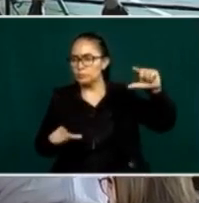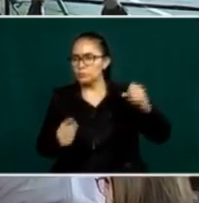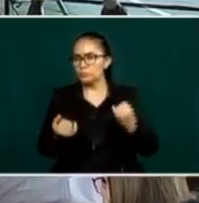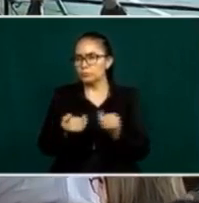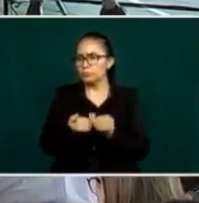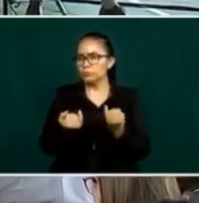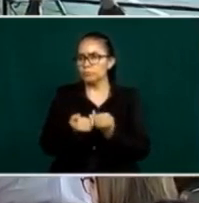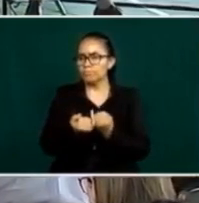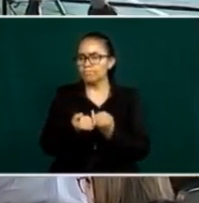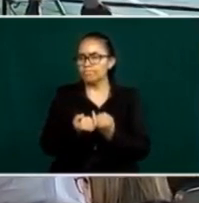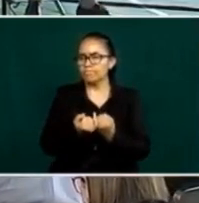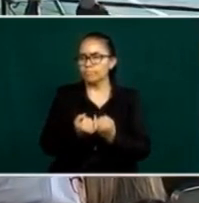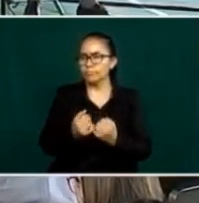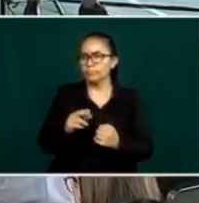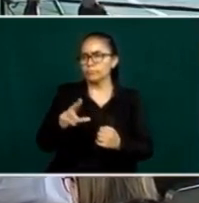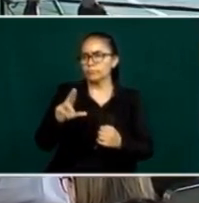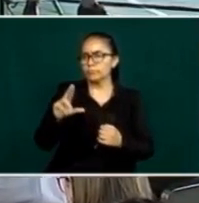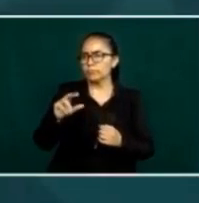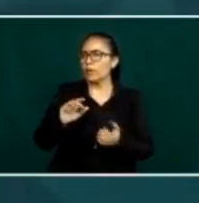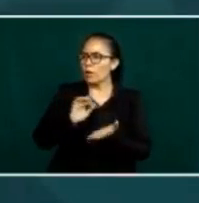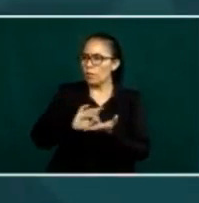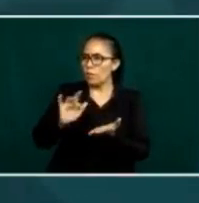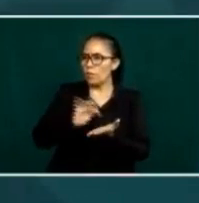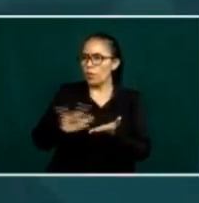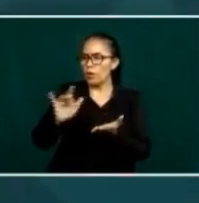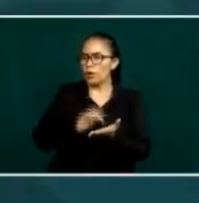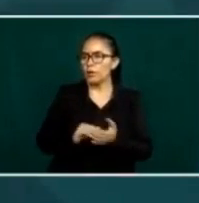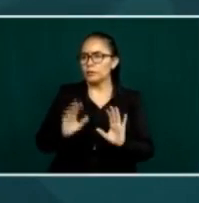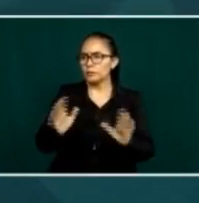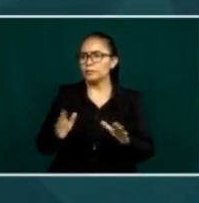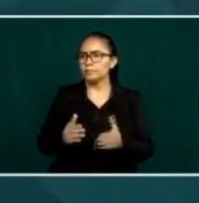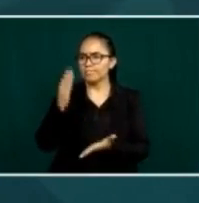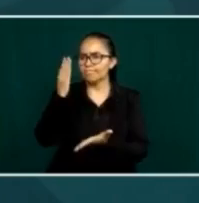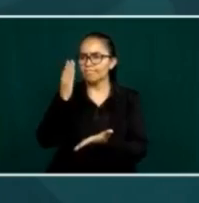of the country, all that ends completely.